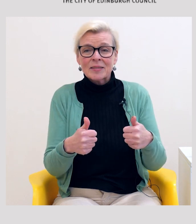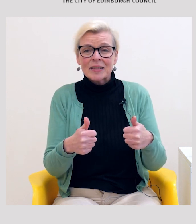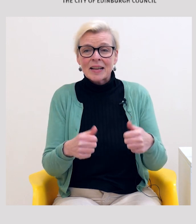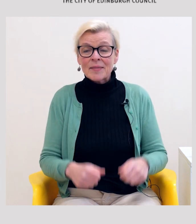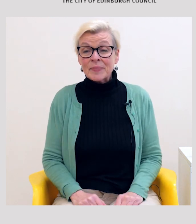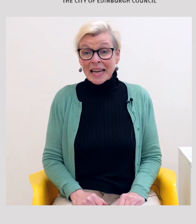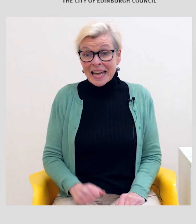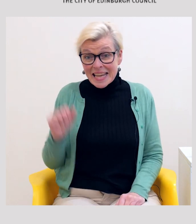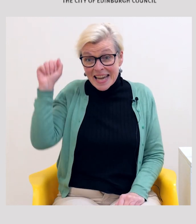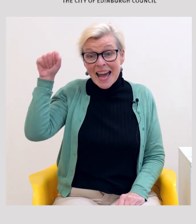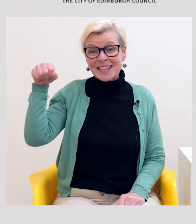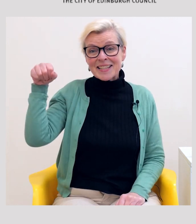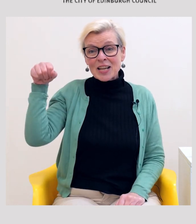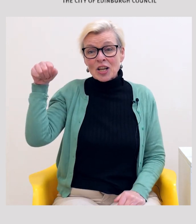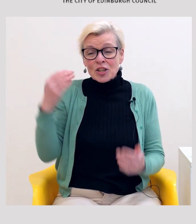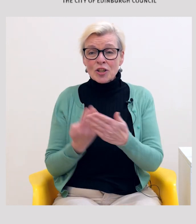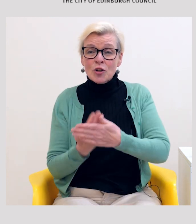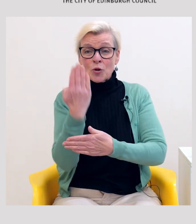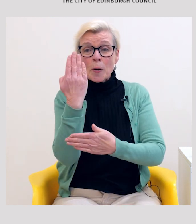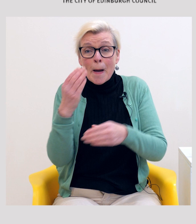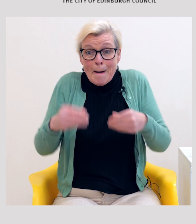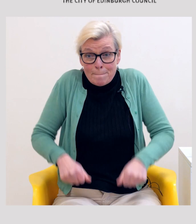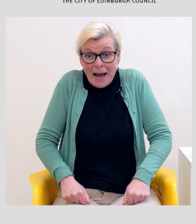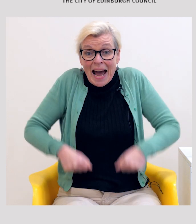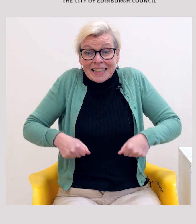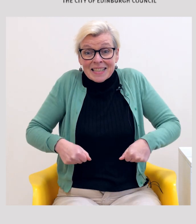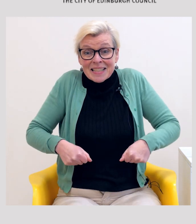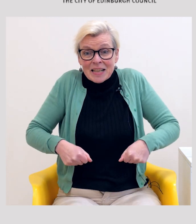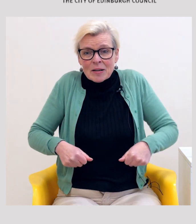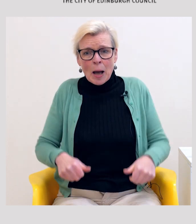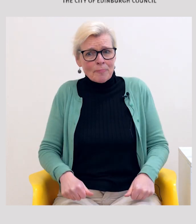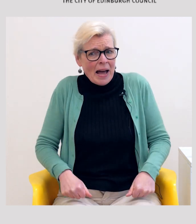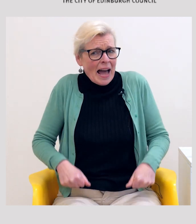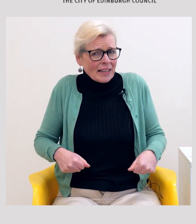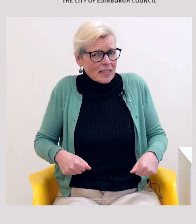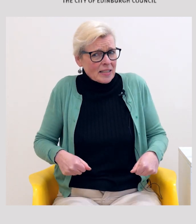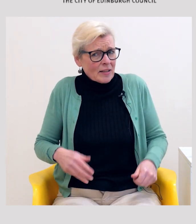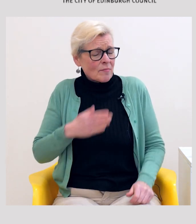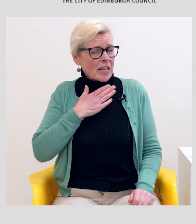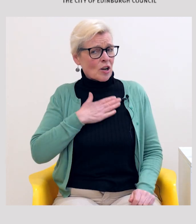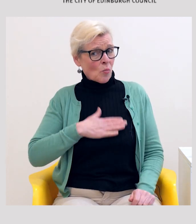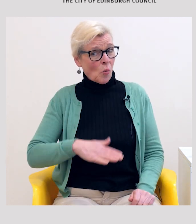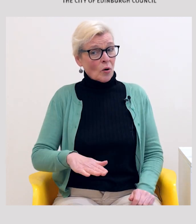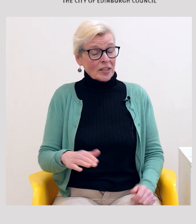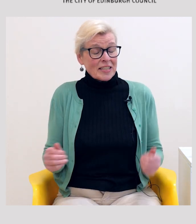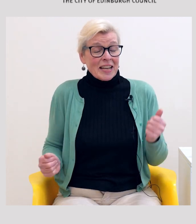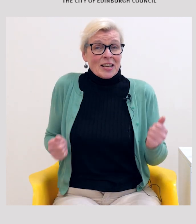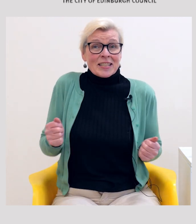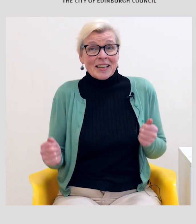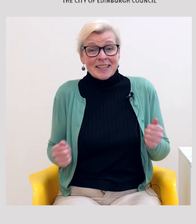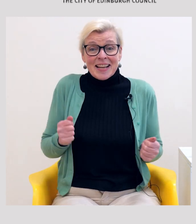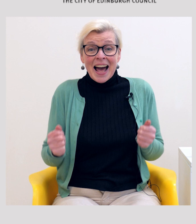better. Yes, new pants! Pants that make him